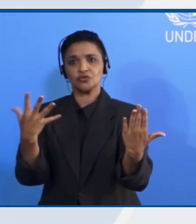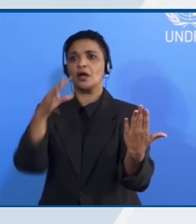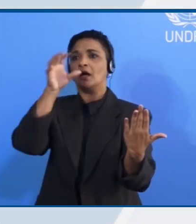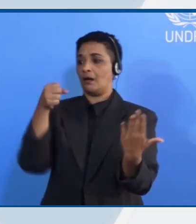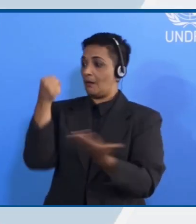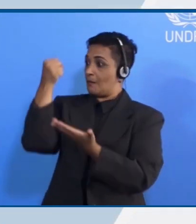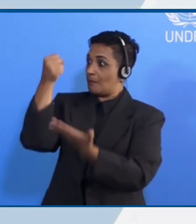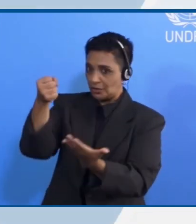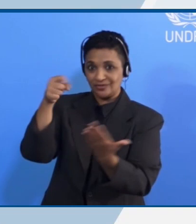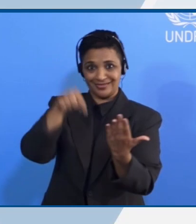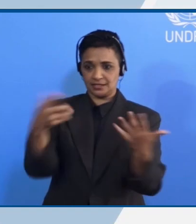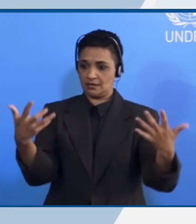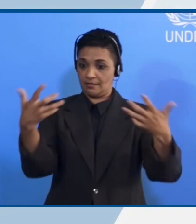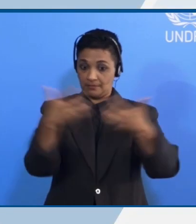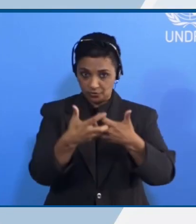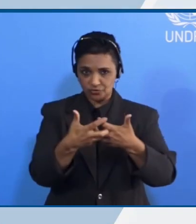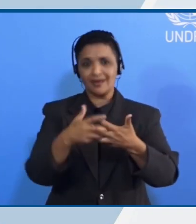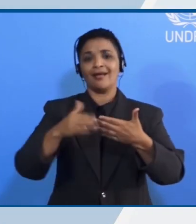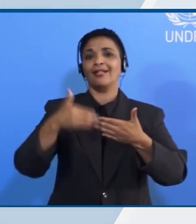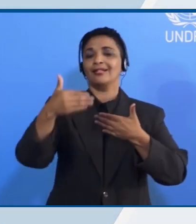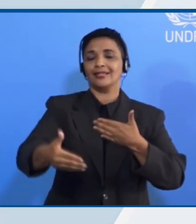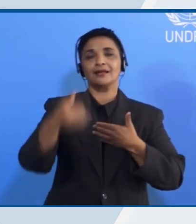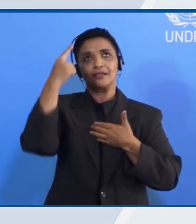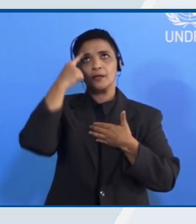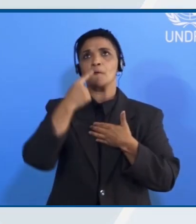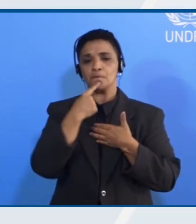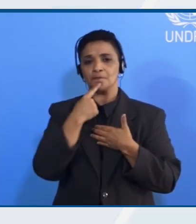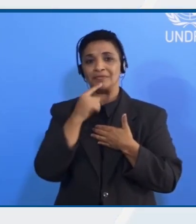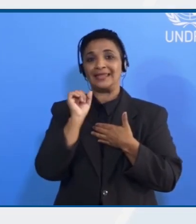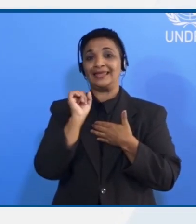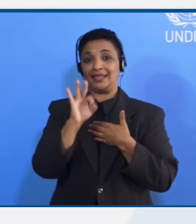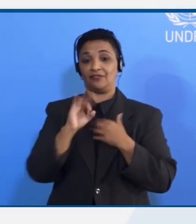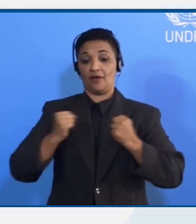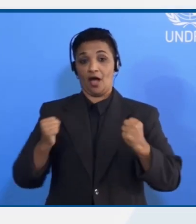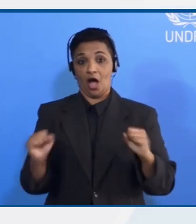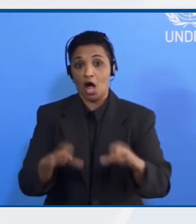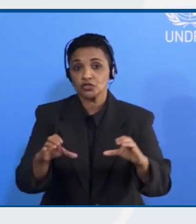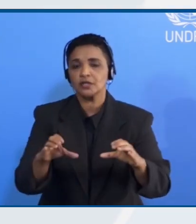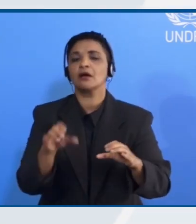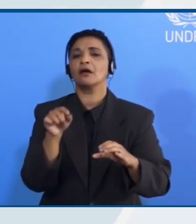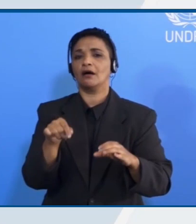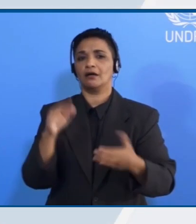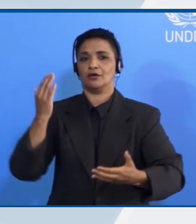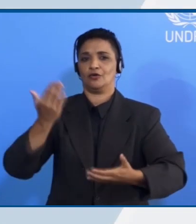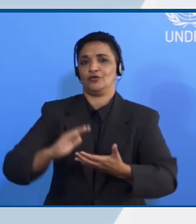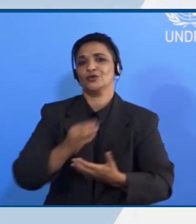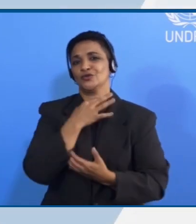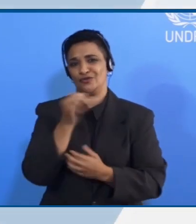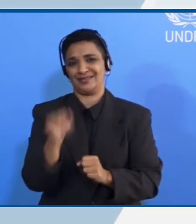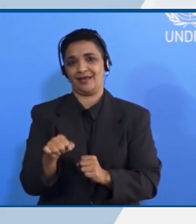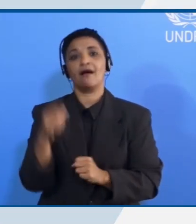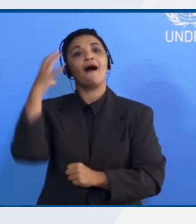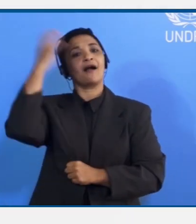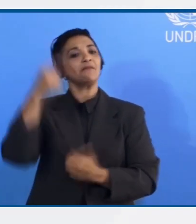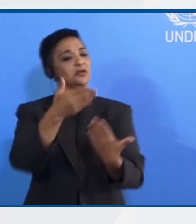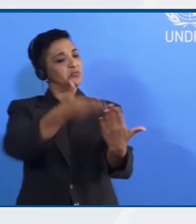need to decide what would be the potential reduced risk of taking those actions. Then that would be an impact metric that the government